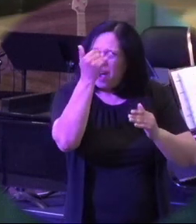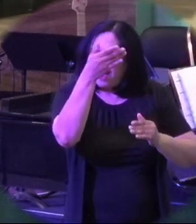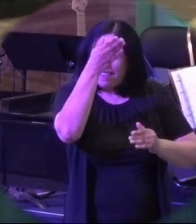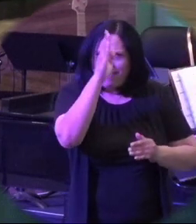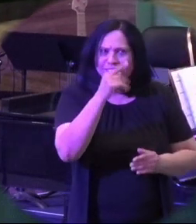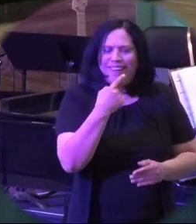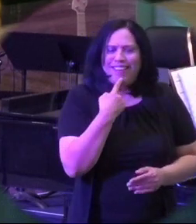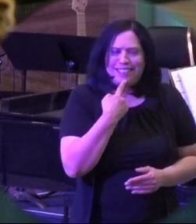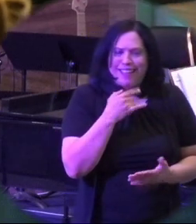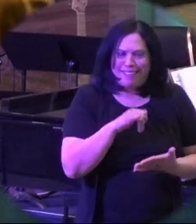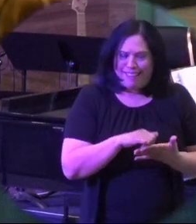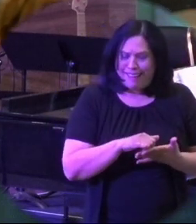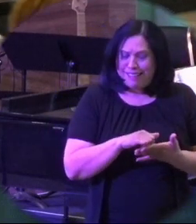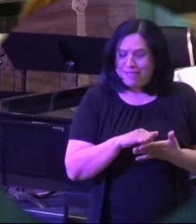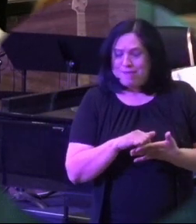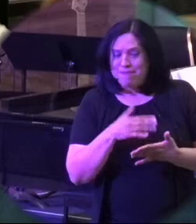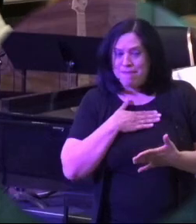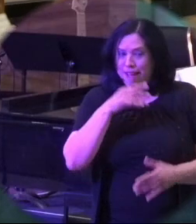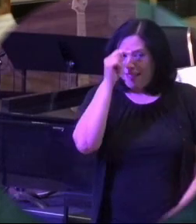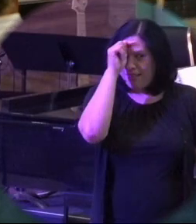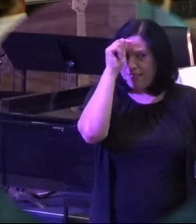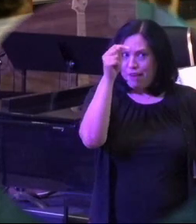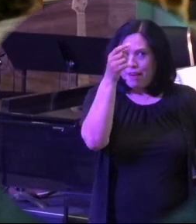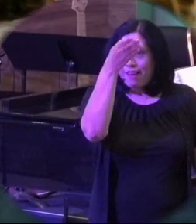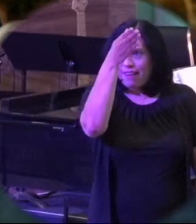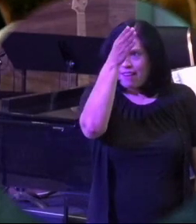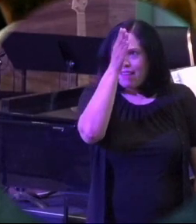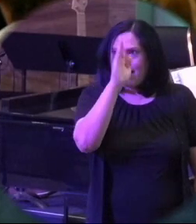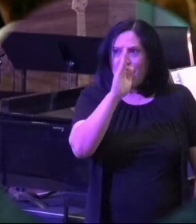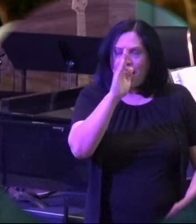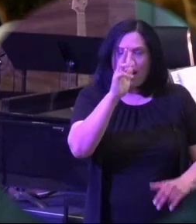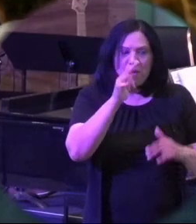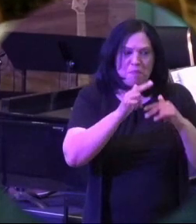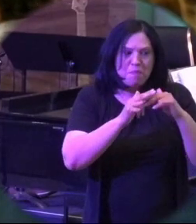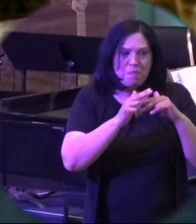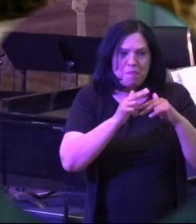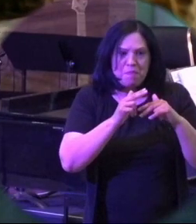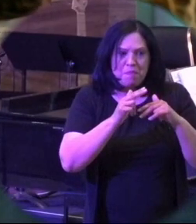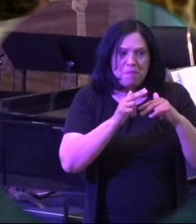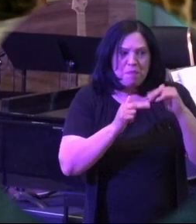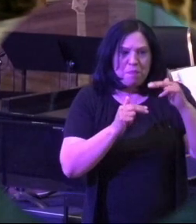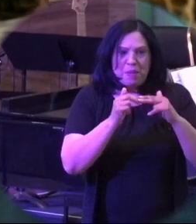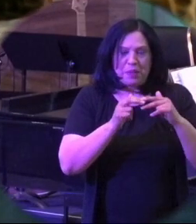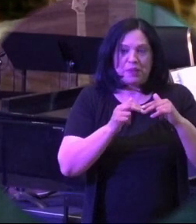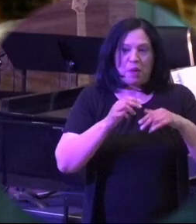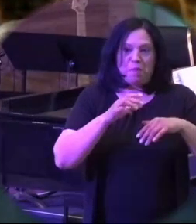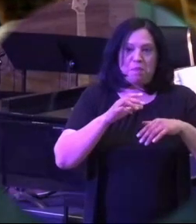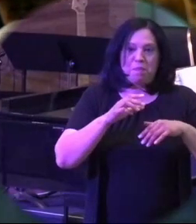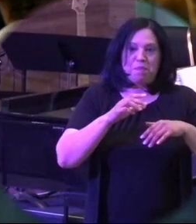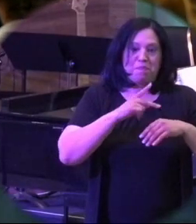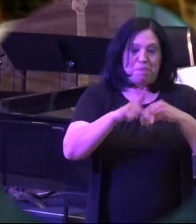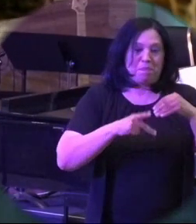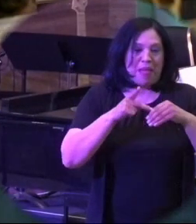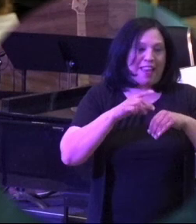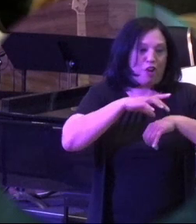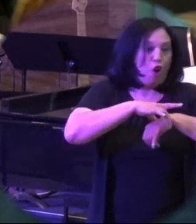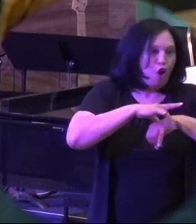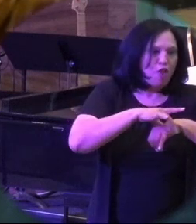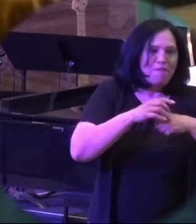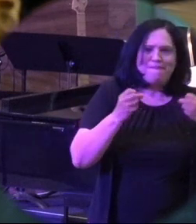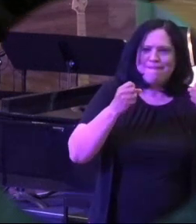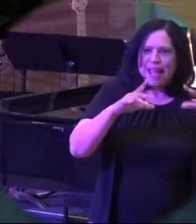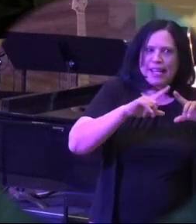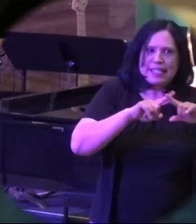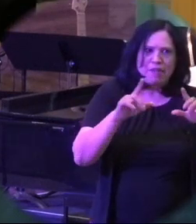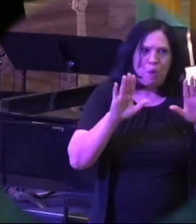that. My theory is this. God had built into planet Earth so many different types of wonderful places